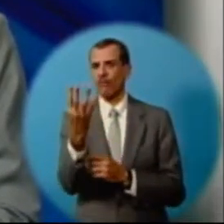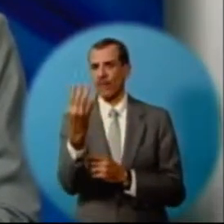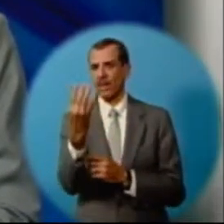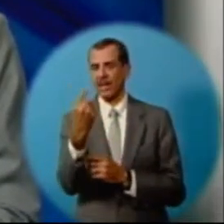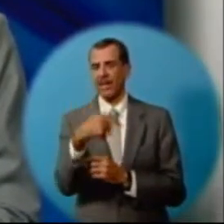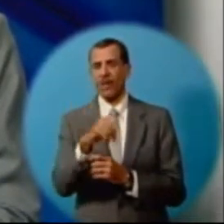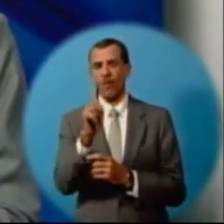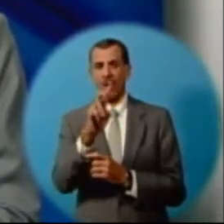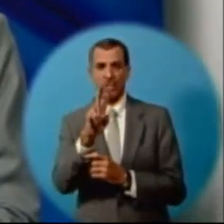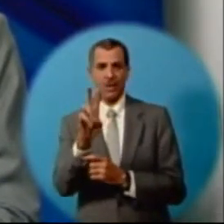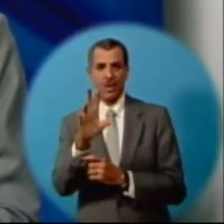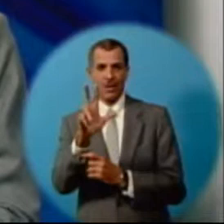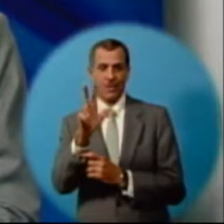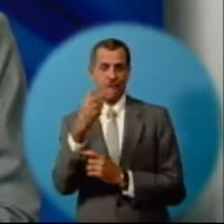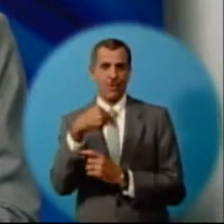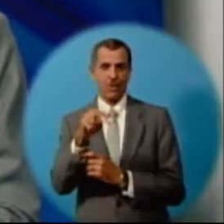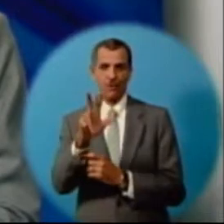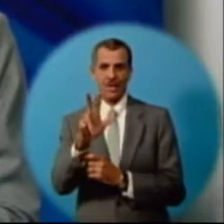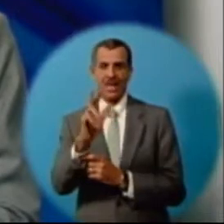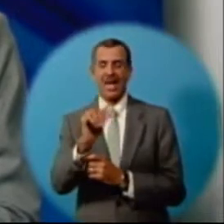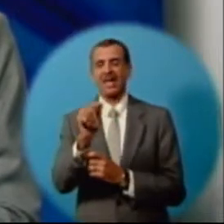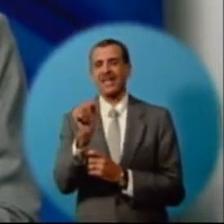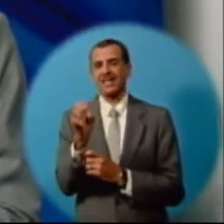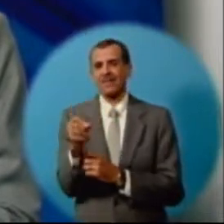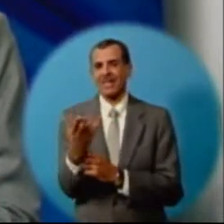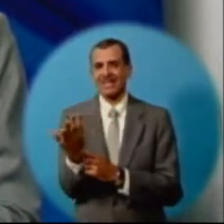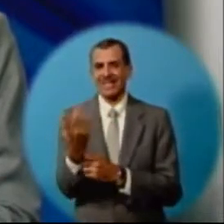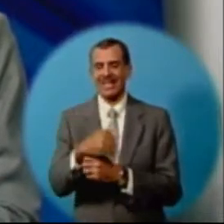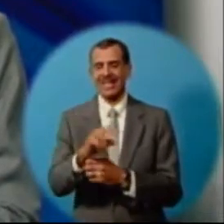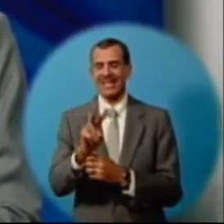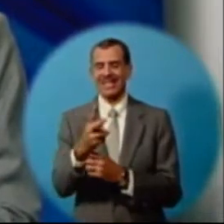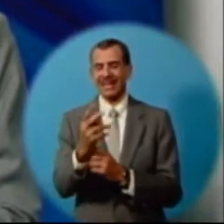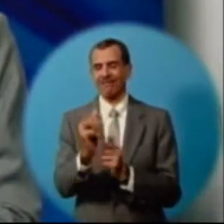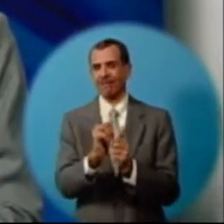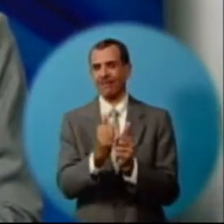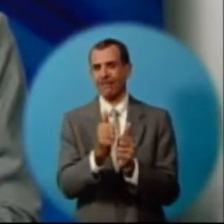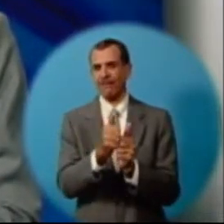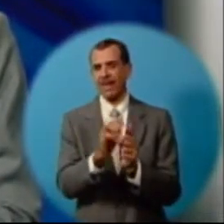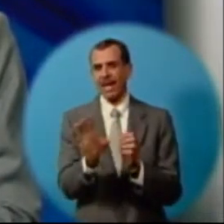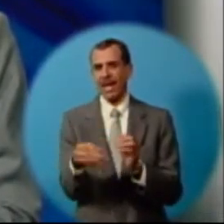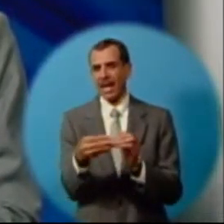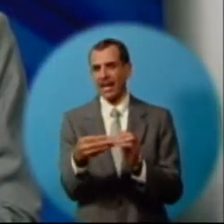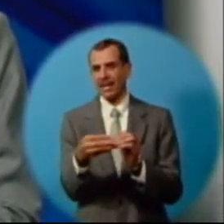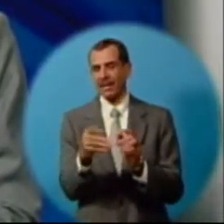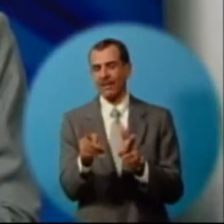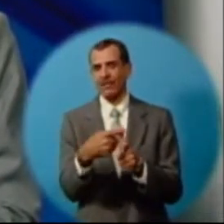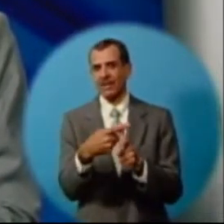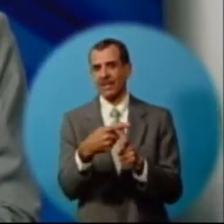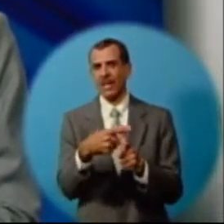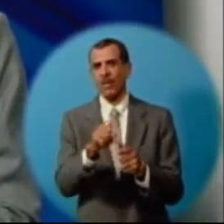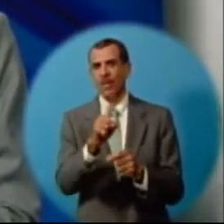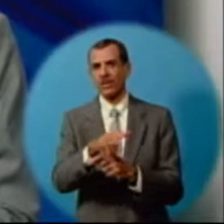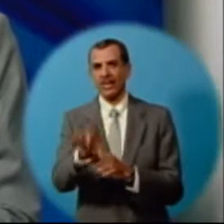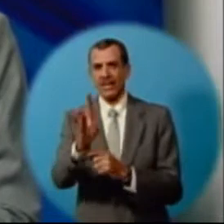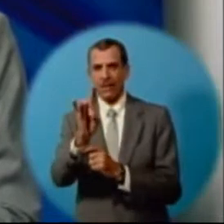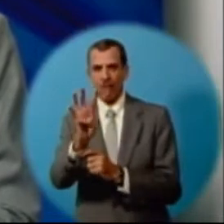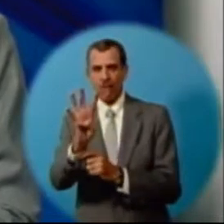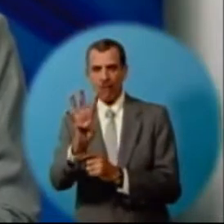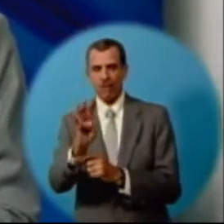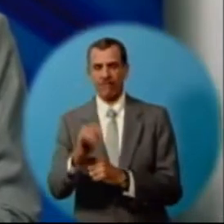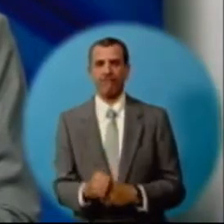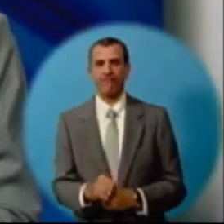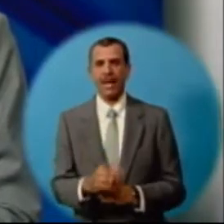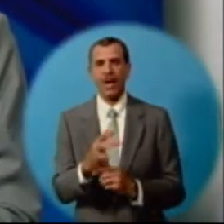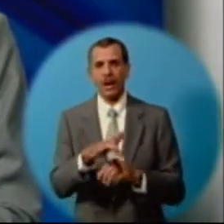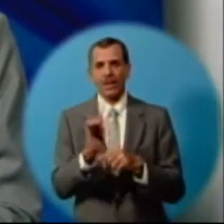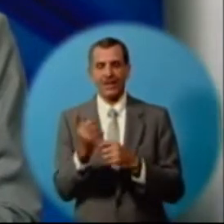being 130 for 3 at stumps today in their second innings, adding to their first innings lead of 184. Earlier